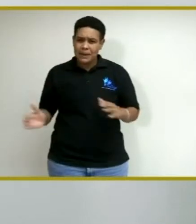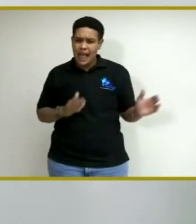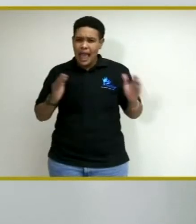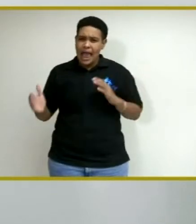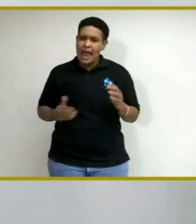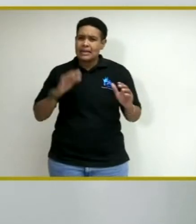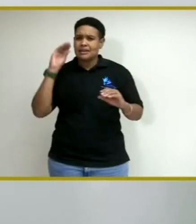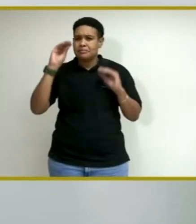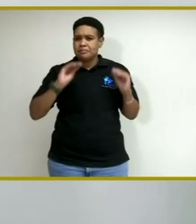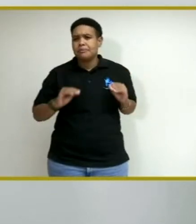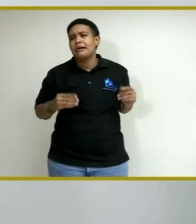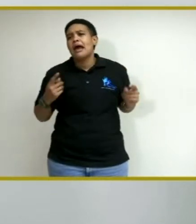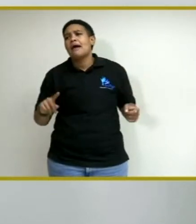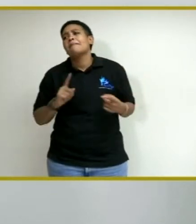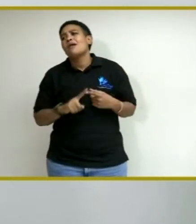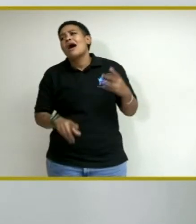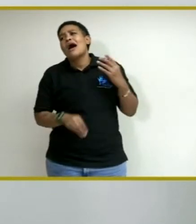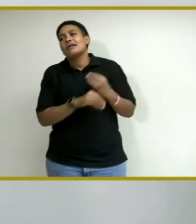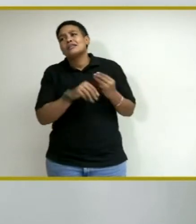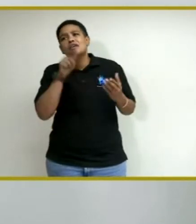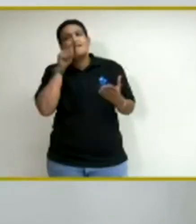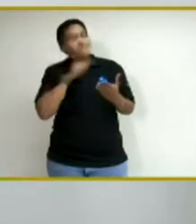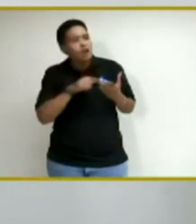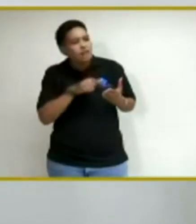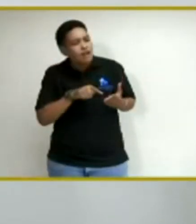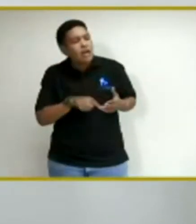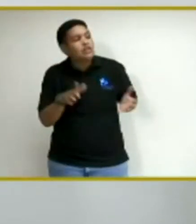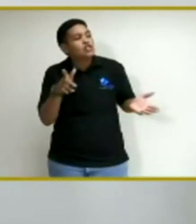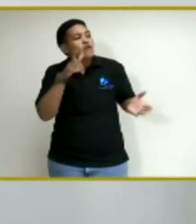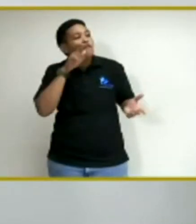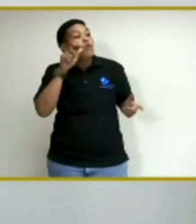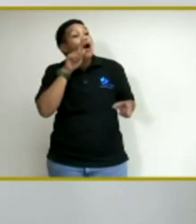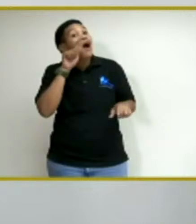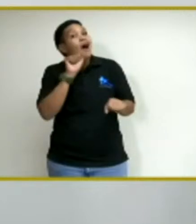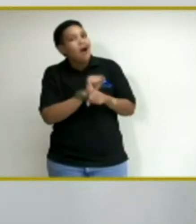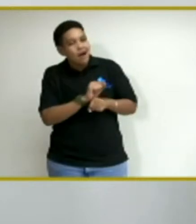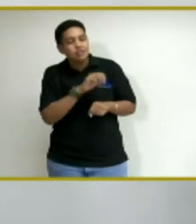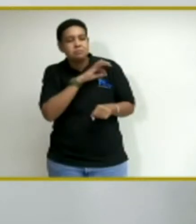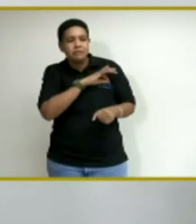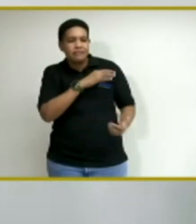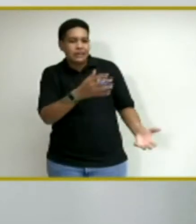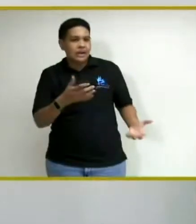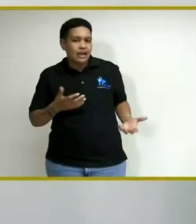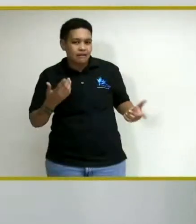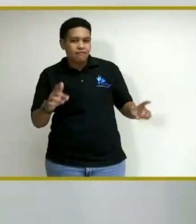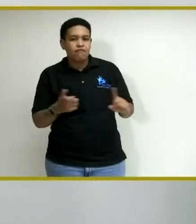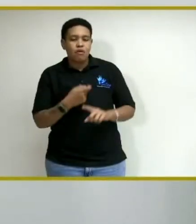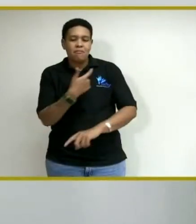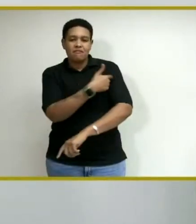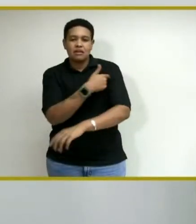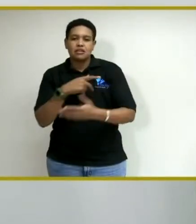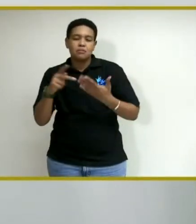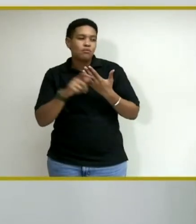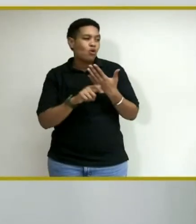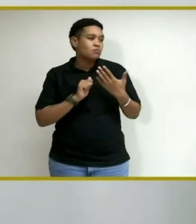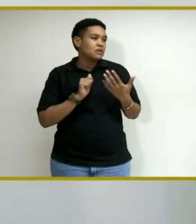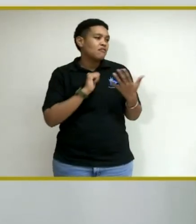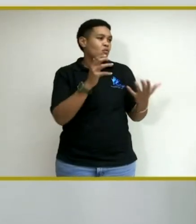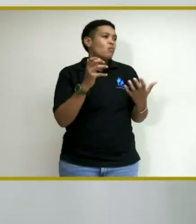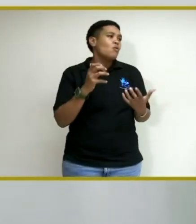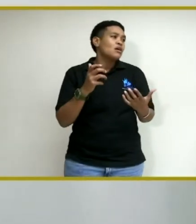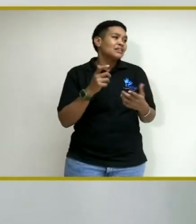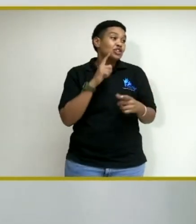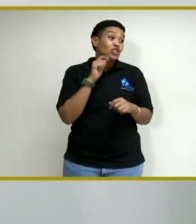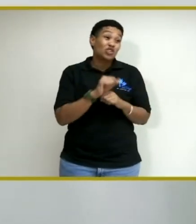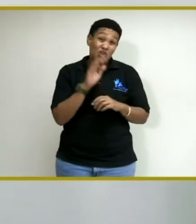and also verification of who actually has benefited from the vaccine program. I want to just, it